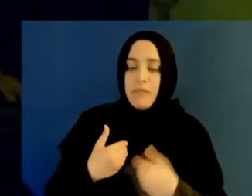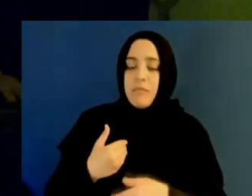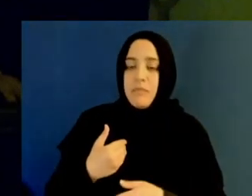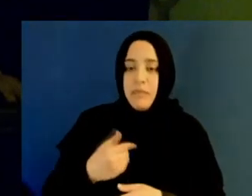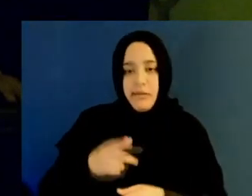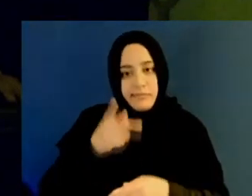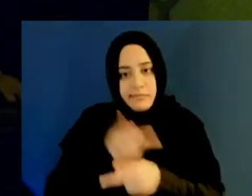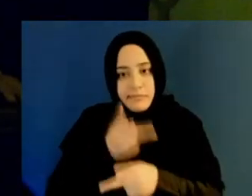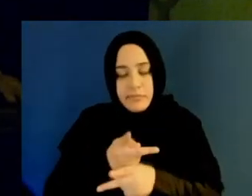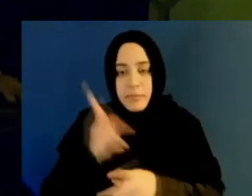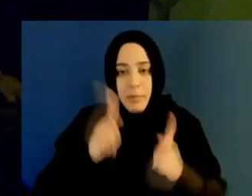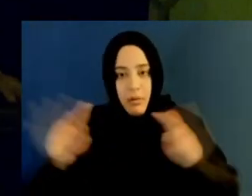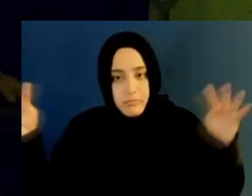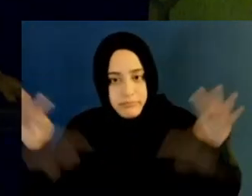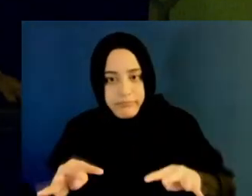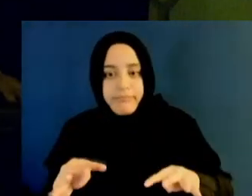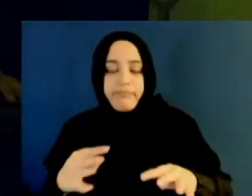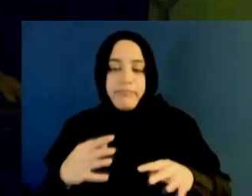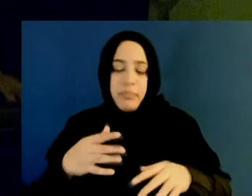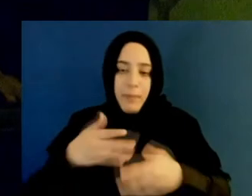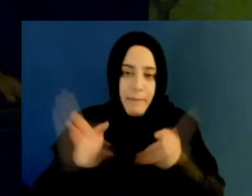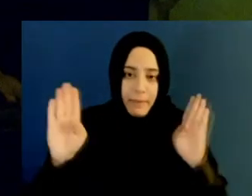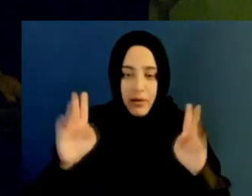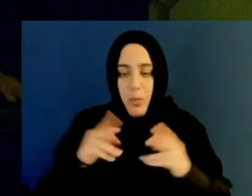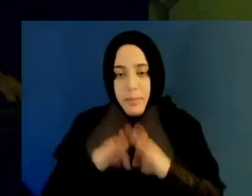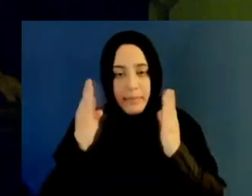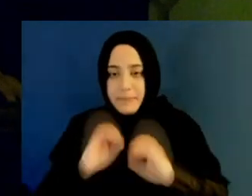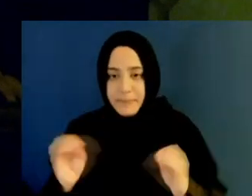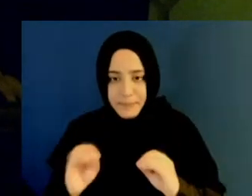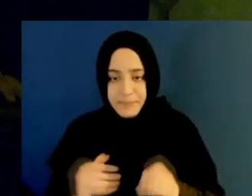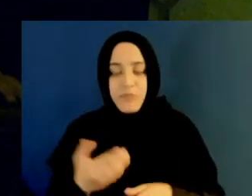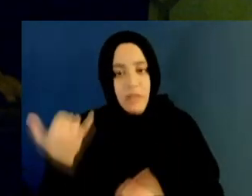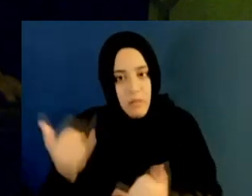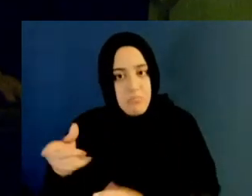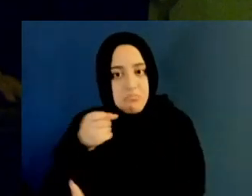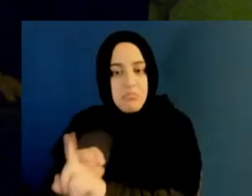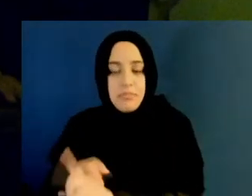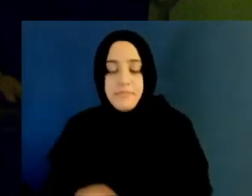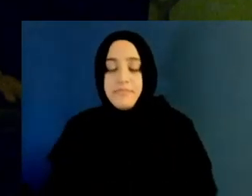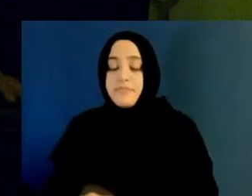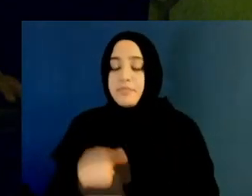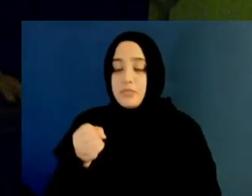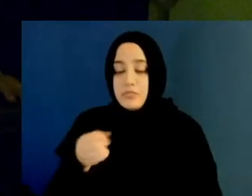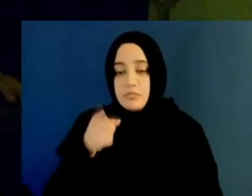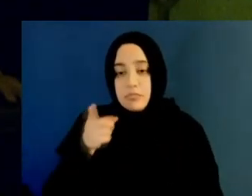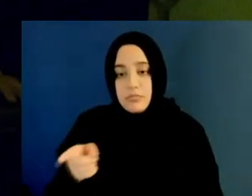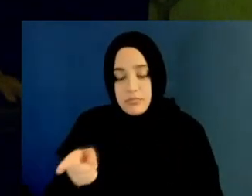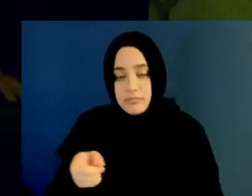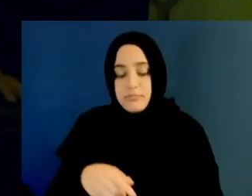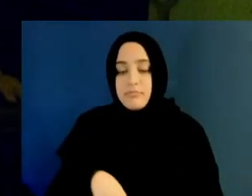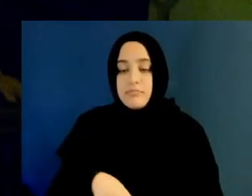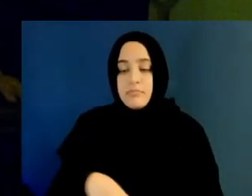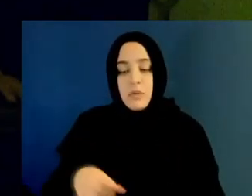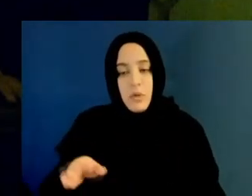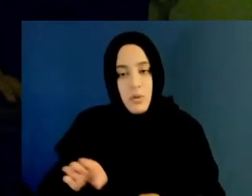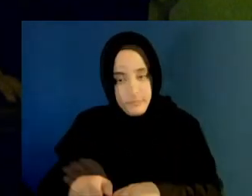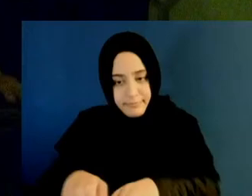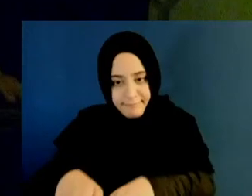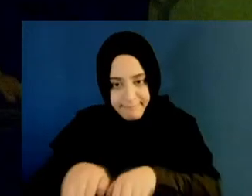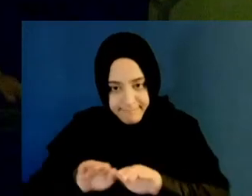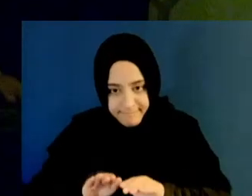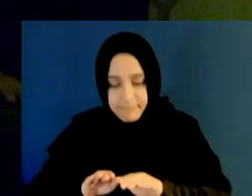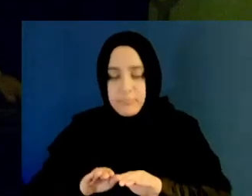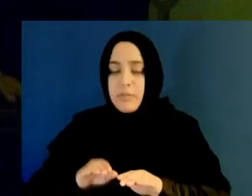the grave and covered the grave with dust. Imam al-Bakir returns back to the home bare feet without